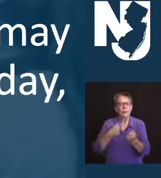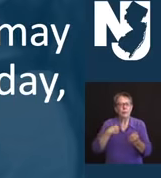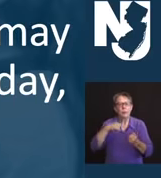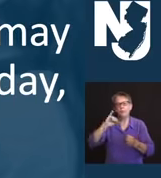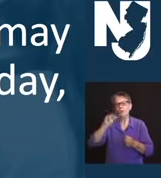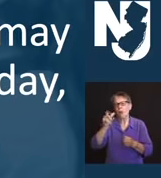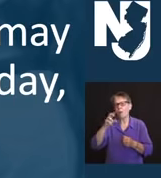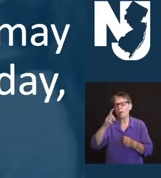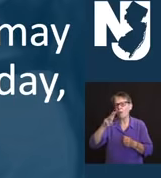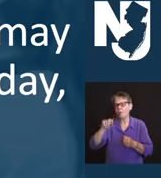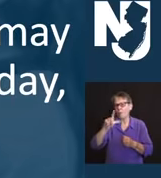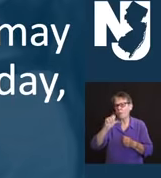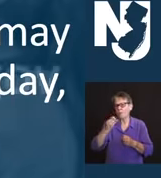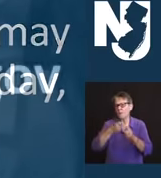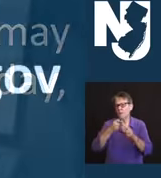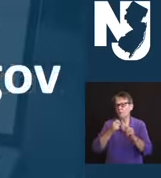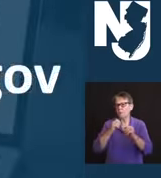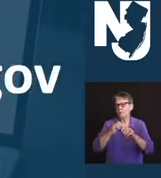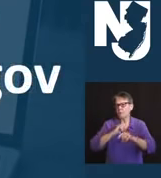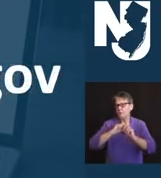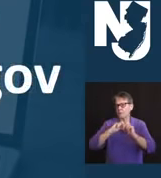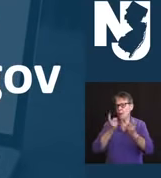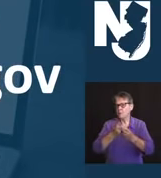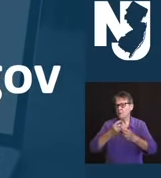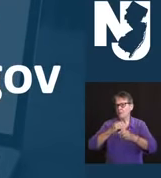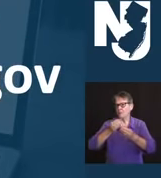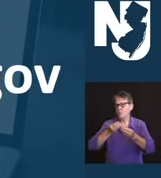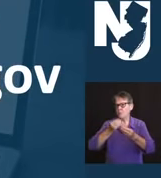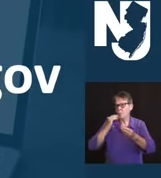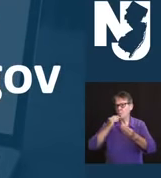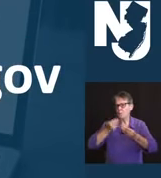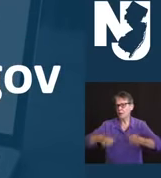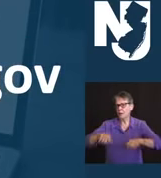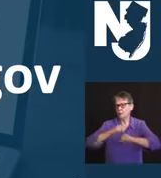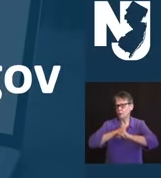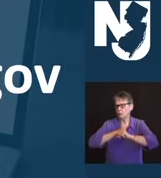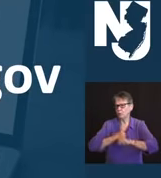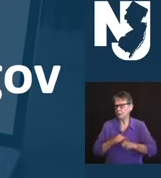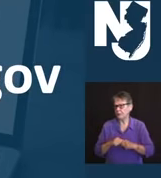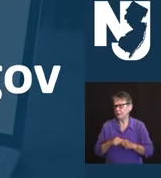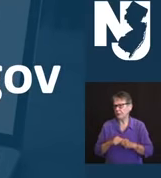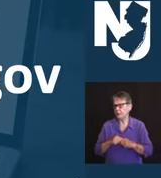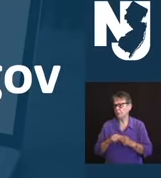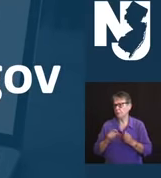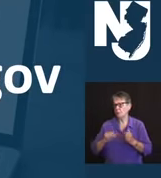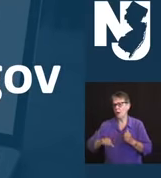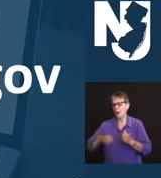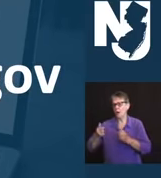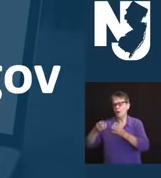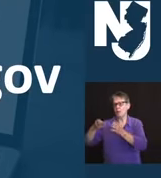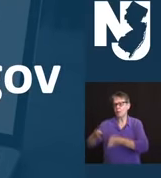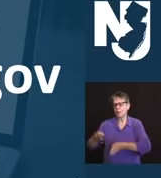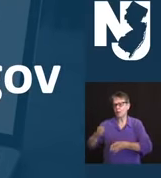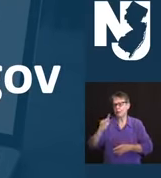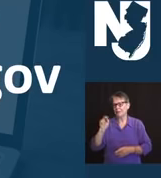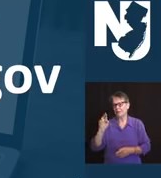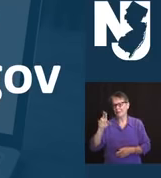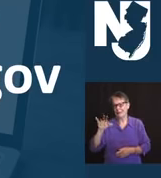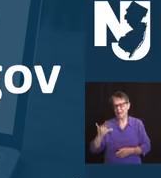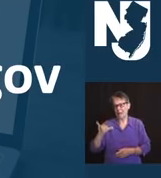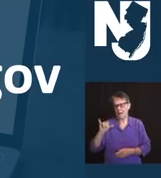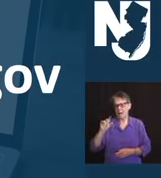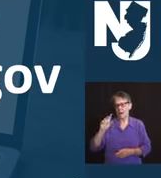is in the house. Great to have you both here. And beginning today, we are proud to announce even more steps that we are able to take in our